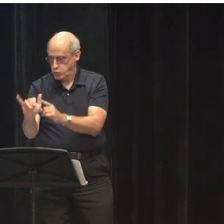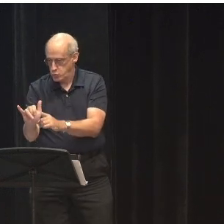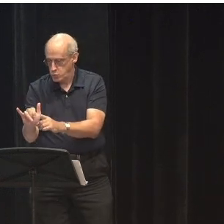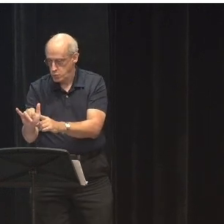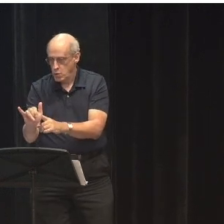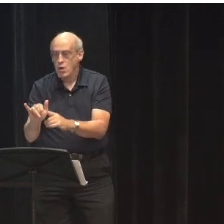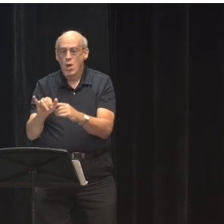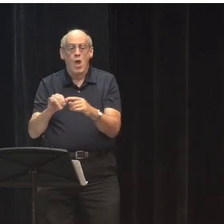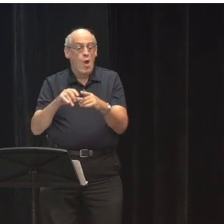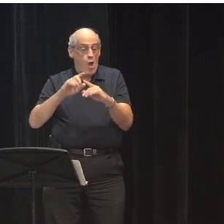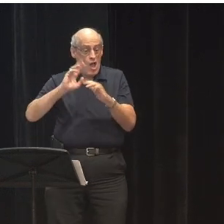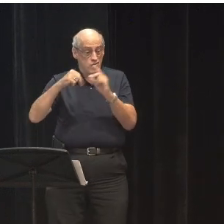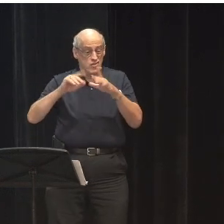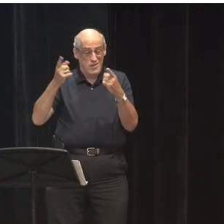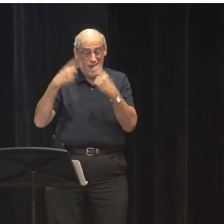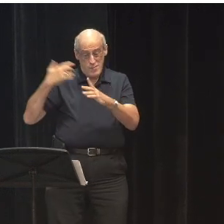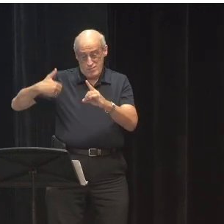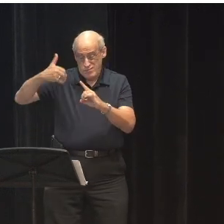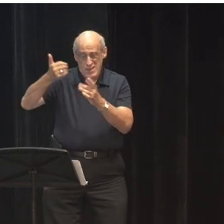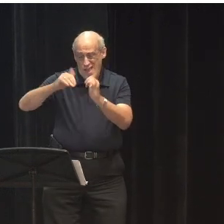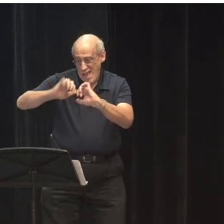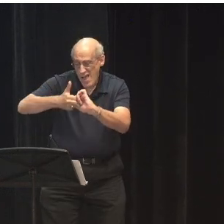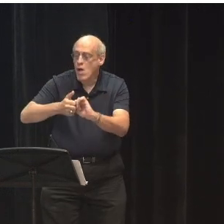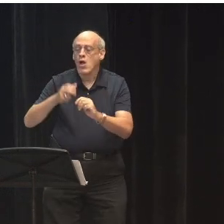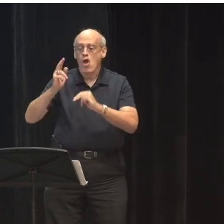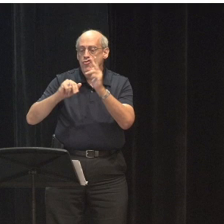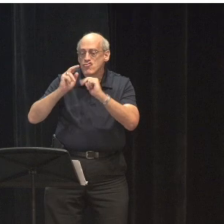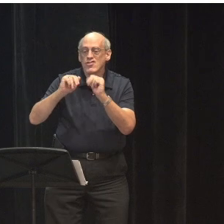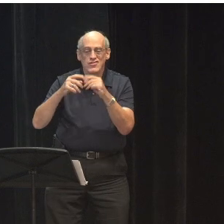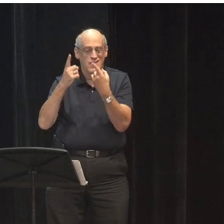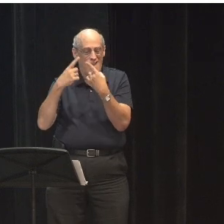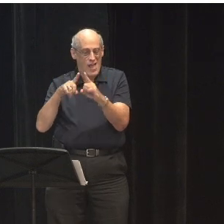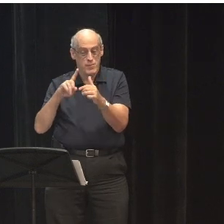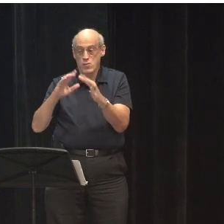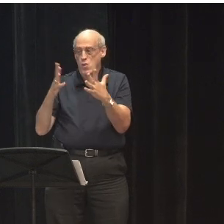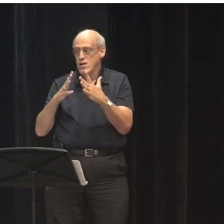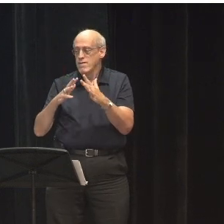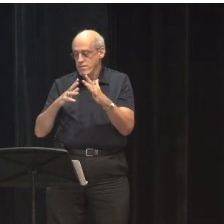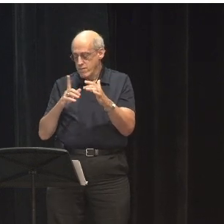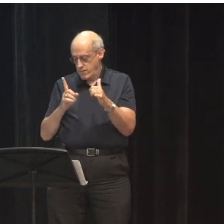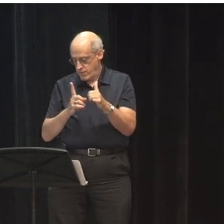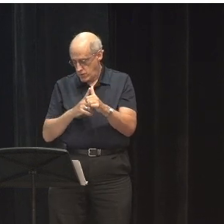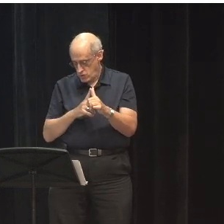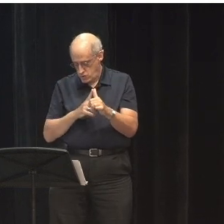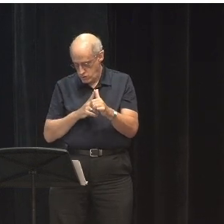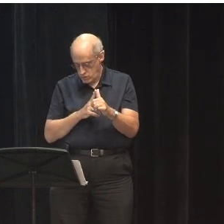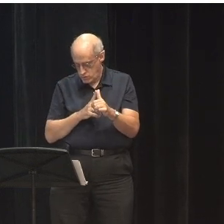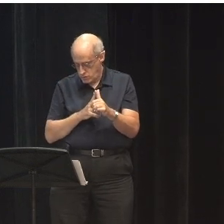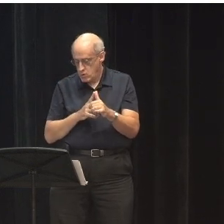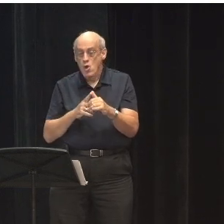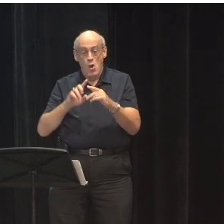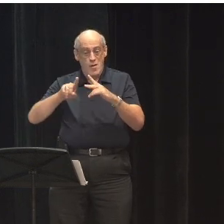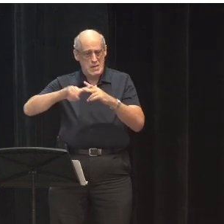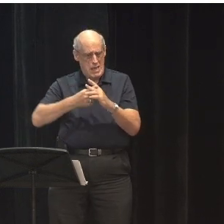What will be the sequence of construction? This construction will begin after Wagner Park has reopened. It's projected to start